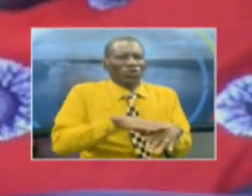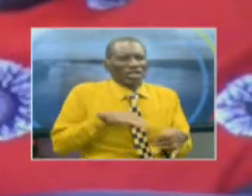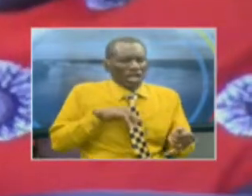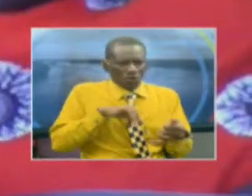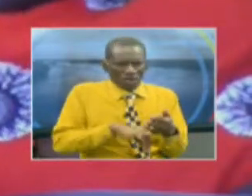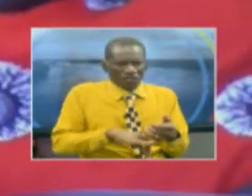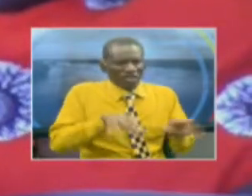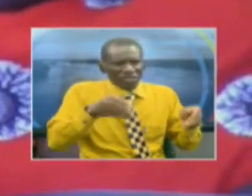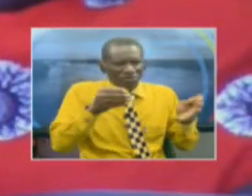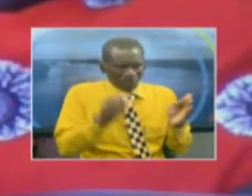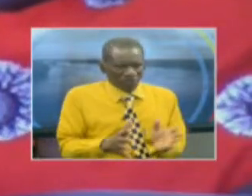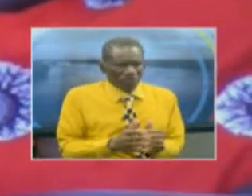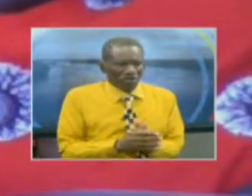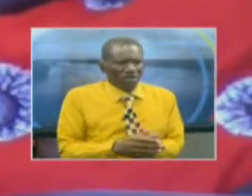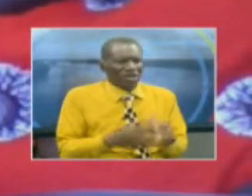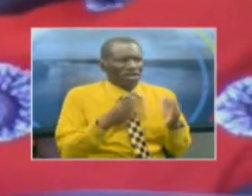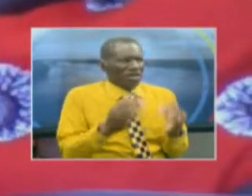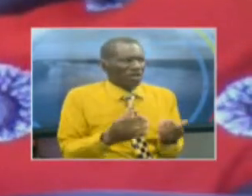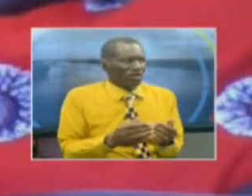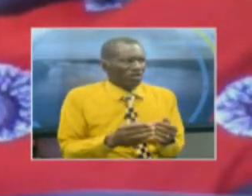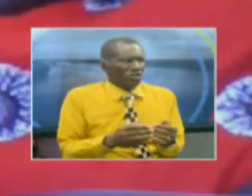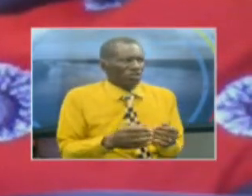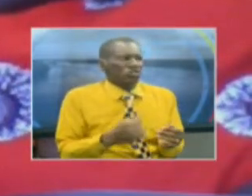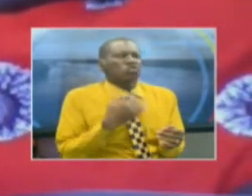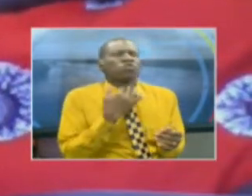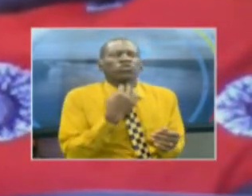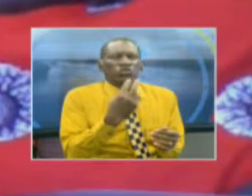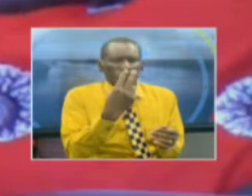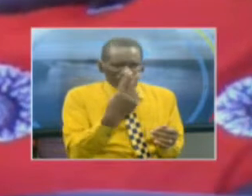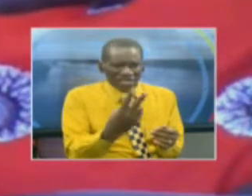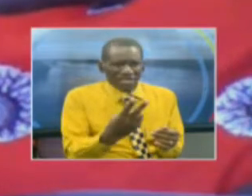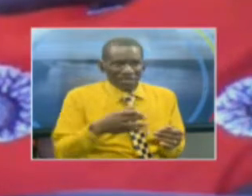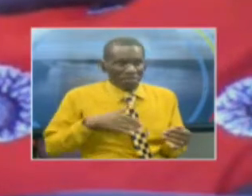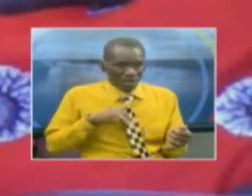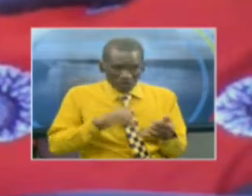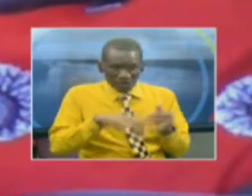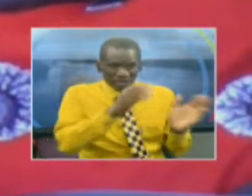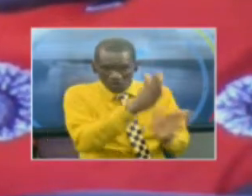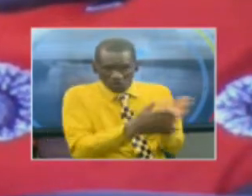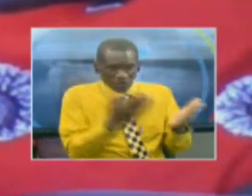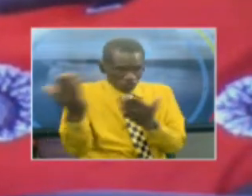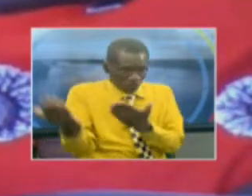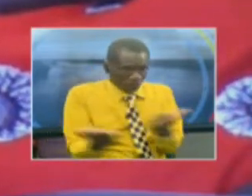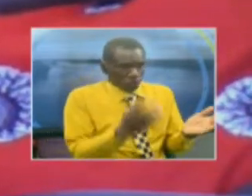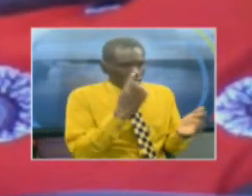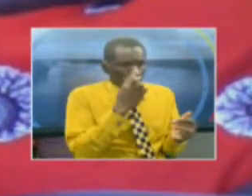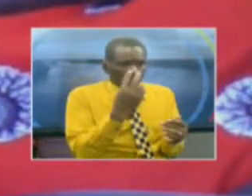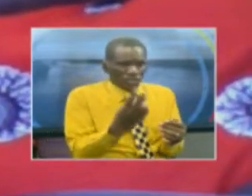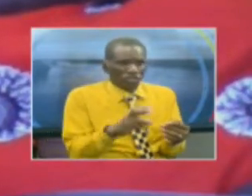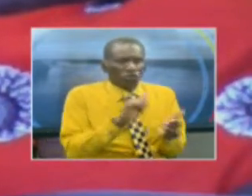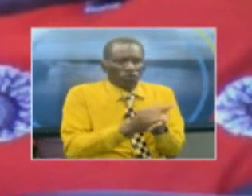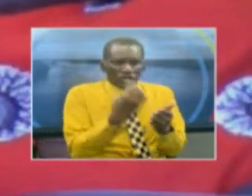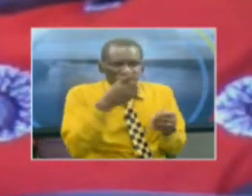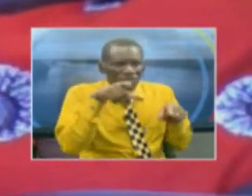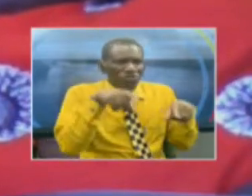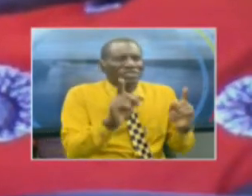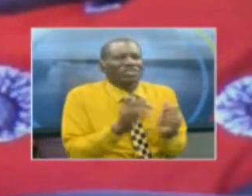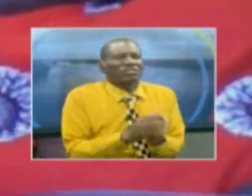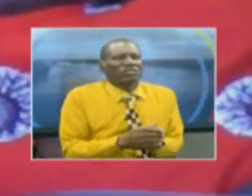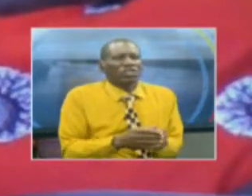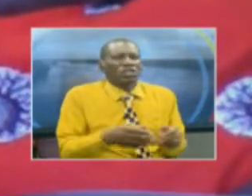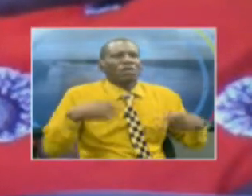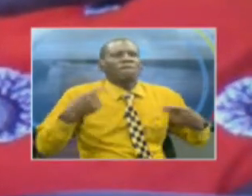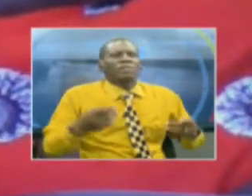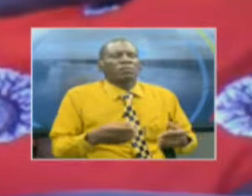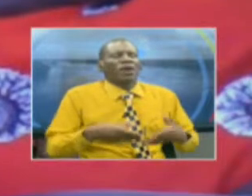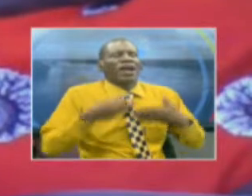wedding. So if you want to see her, let me organize for her to come home and you see, so that you see by yourself, because people are